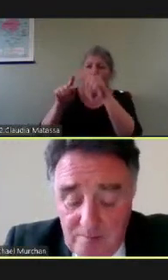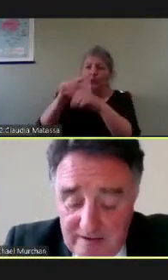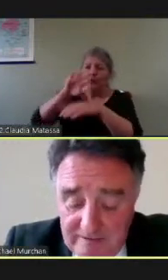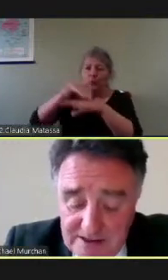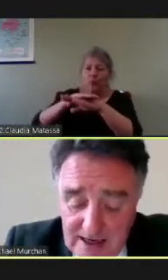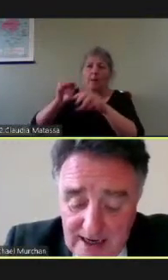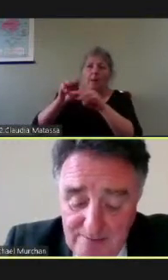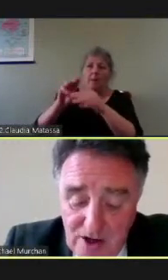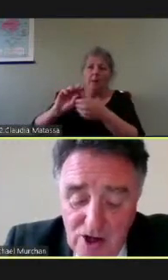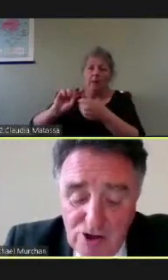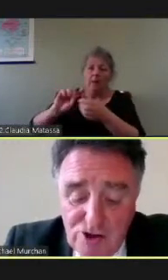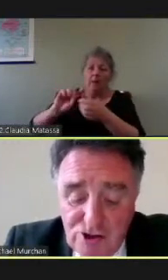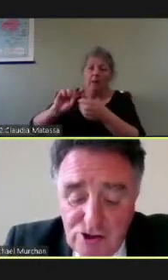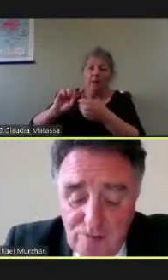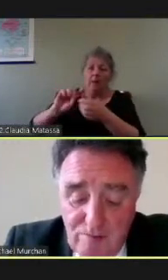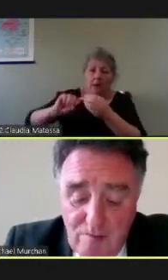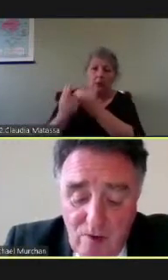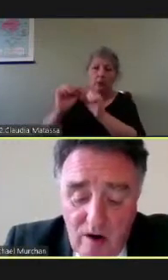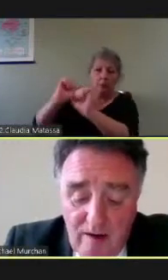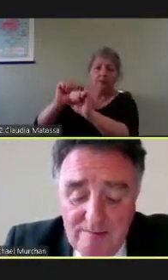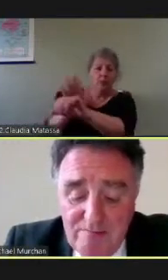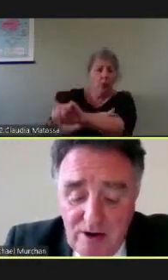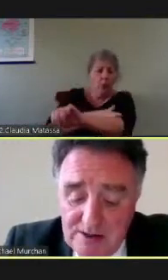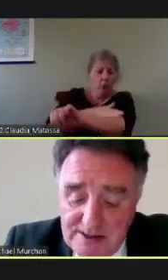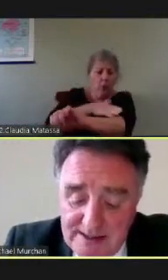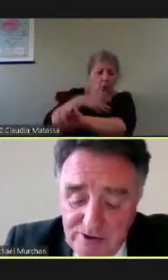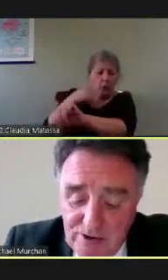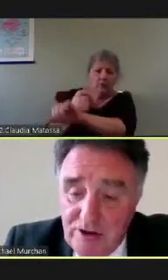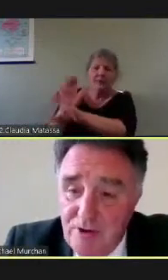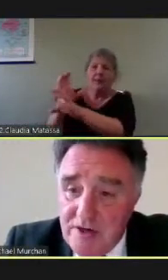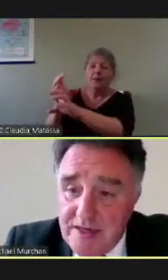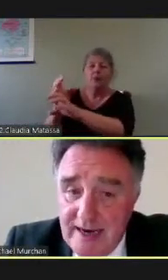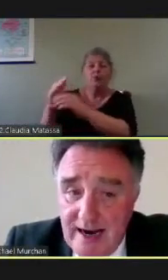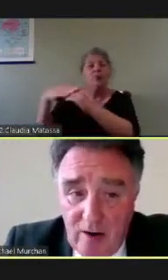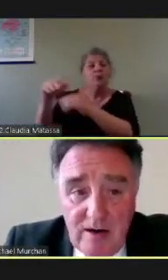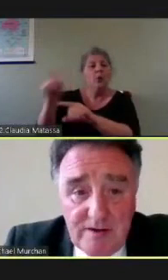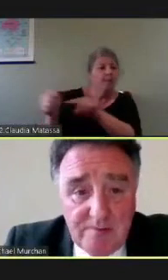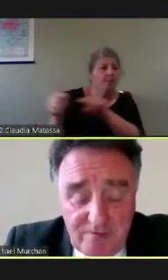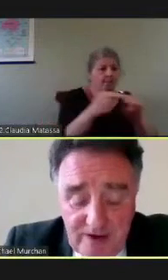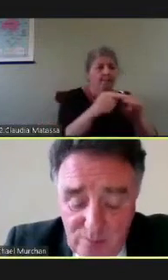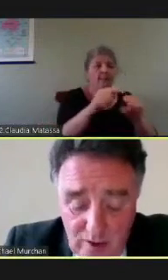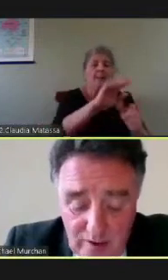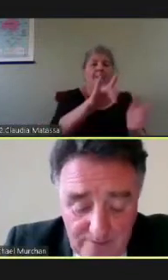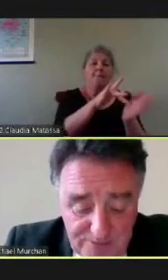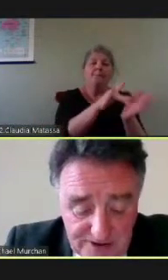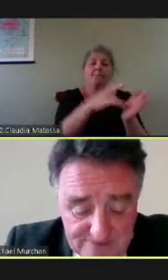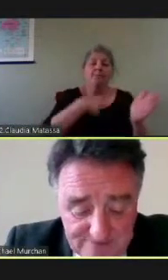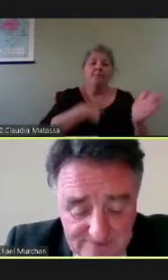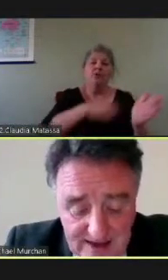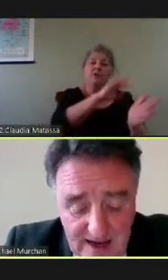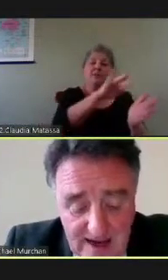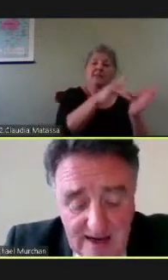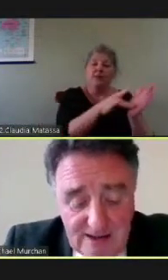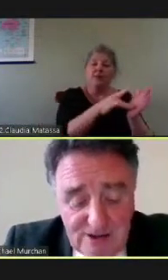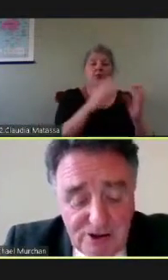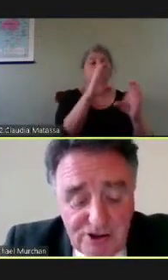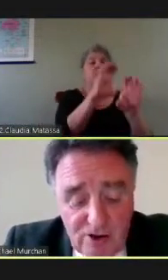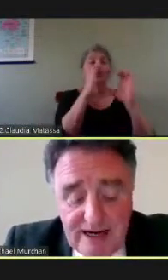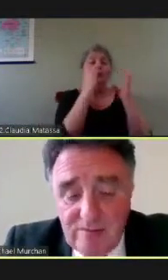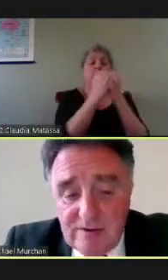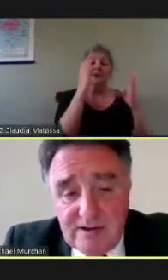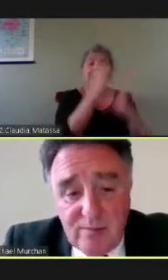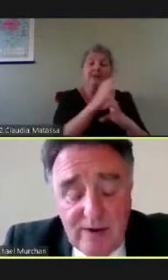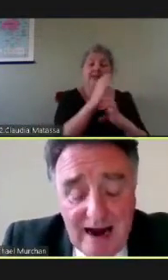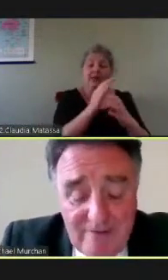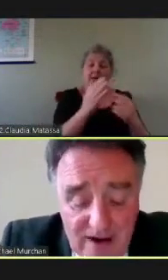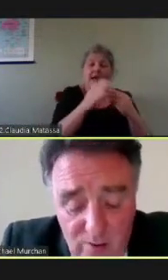locked up for long periods of time to more person-centered community care that provide more options. There's